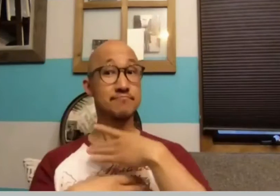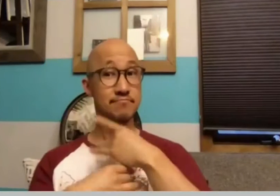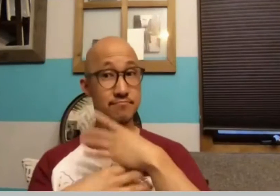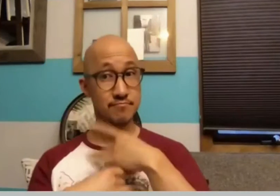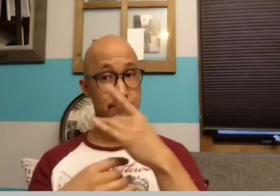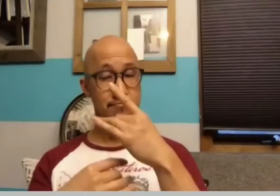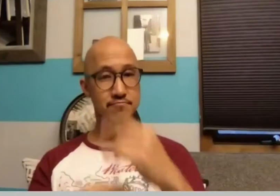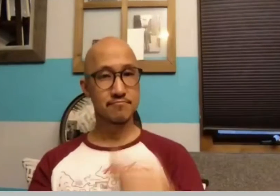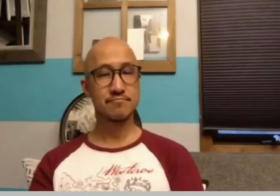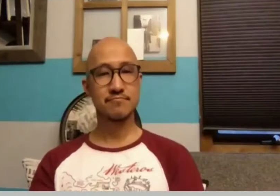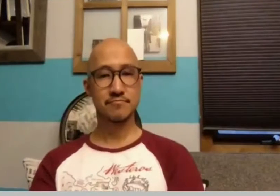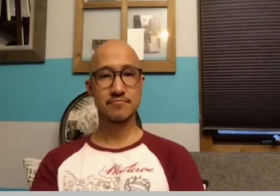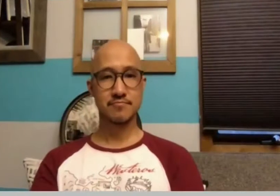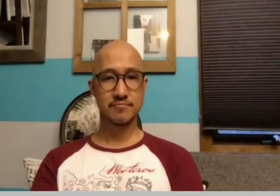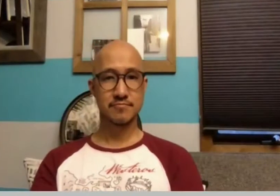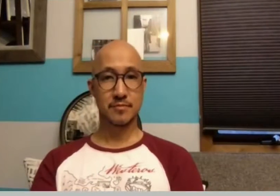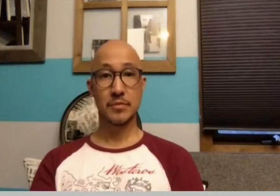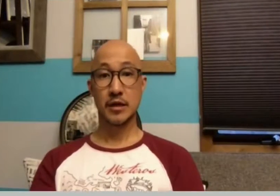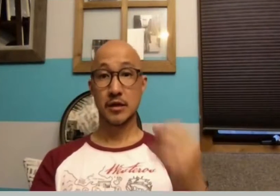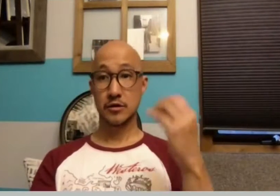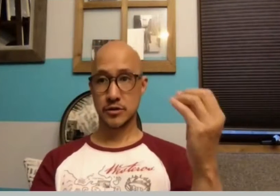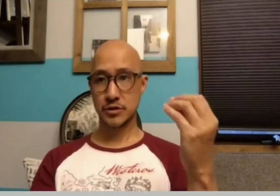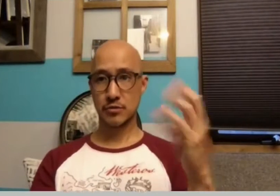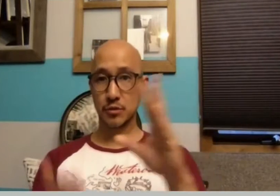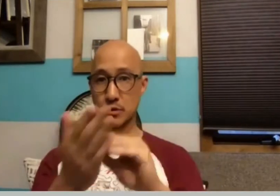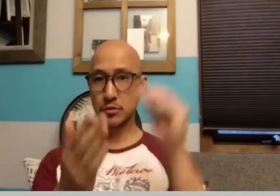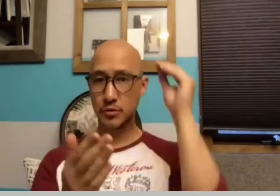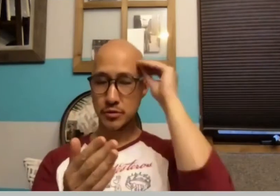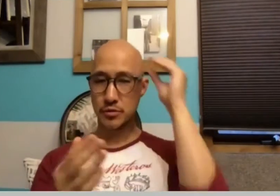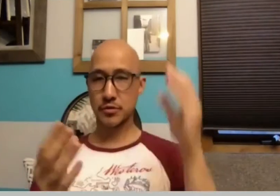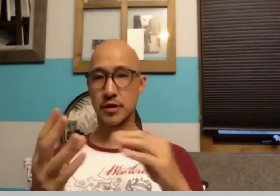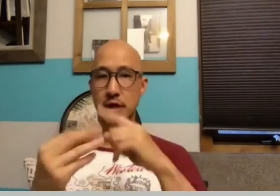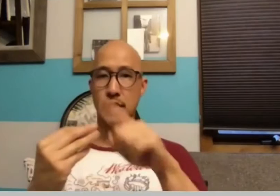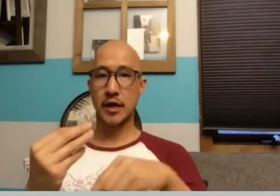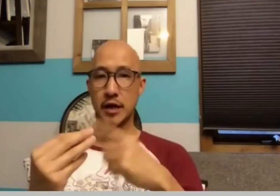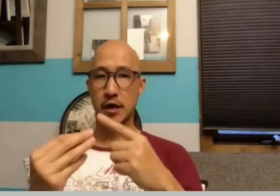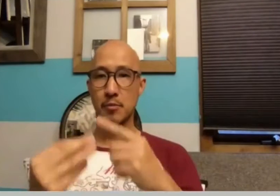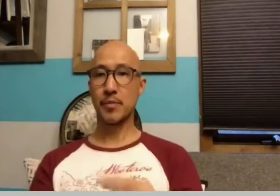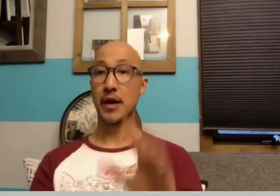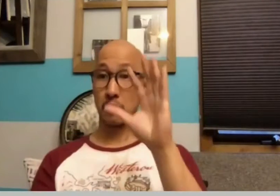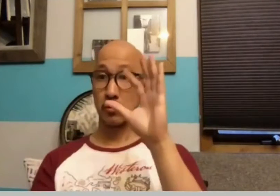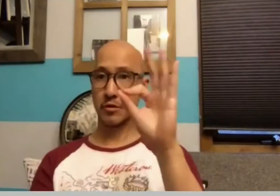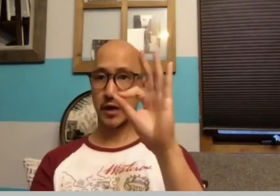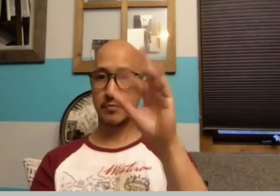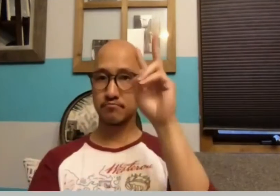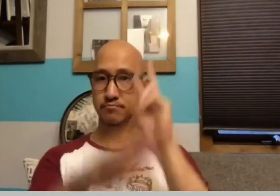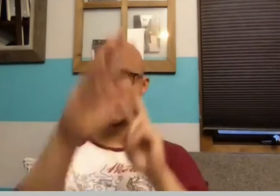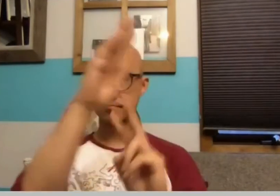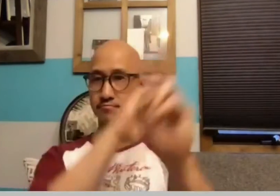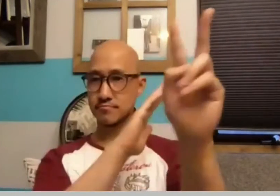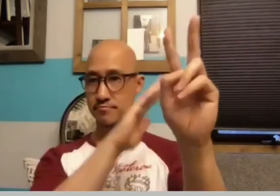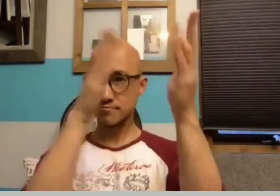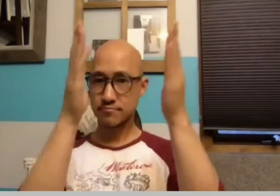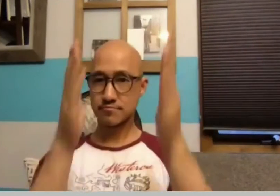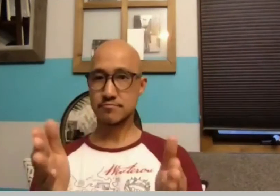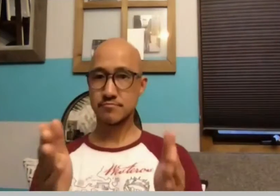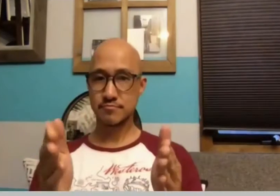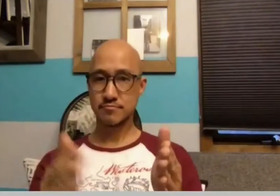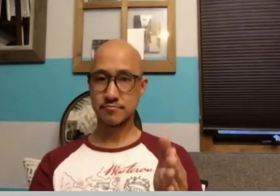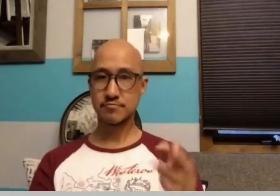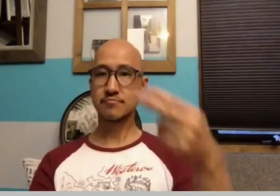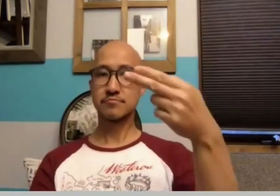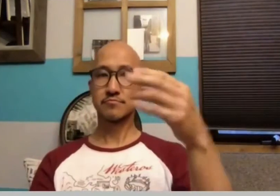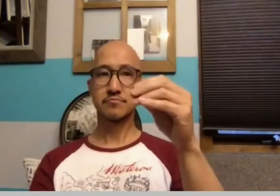As we get into the Pre-Exilic Prophets, these are 9 of the 12 minor prophets: Hosea, Joel, Amos, Obadiah, Jonah,